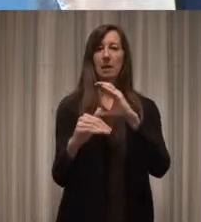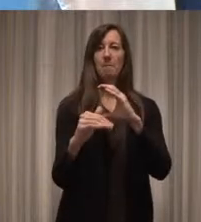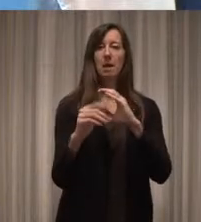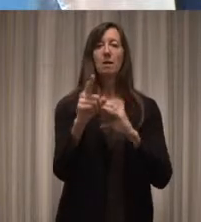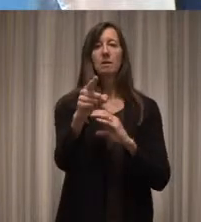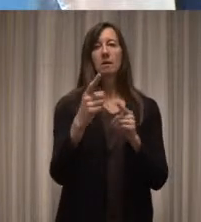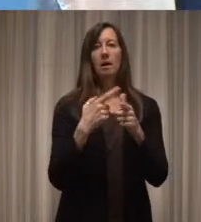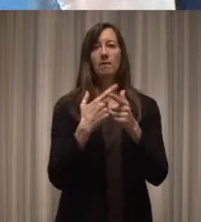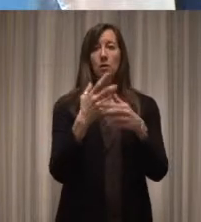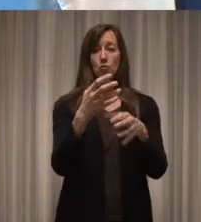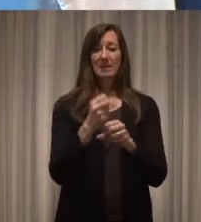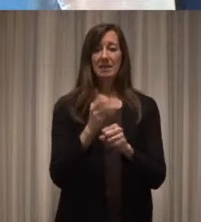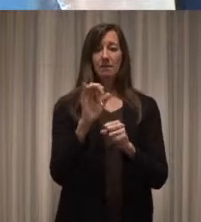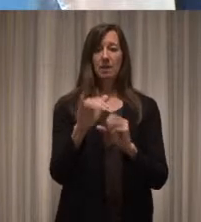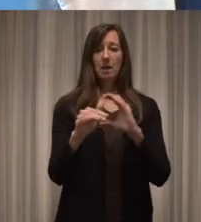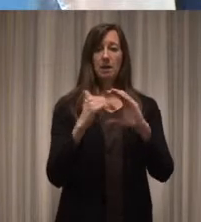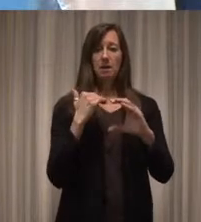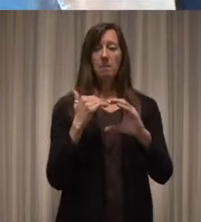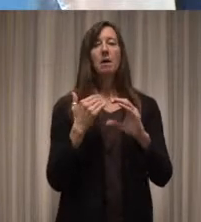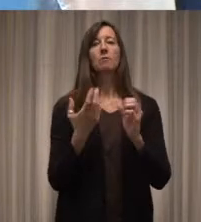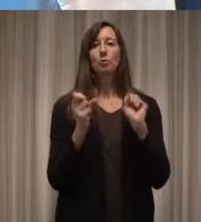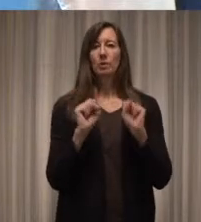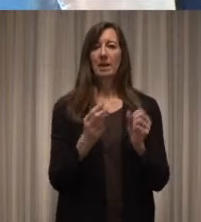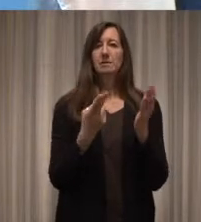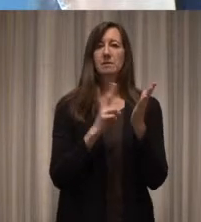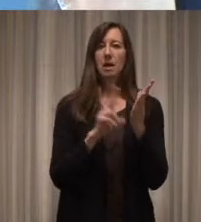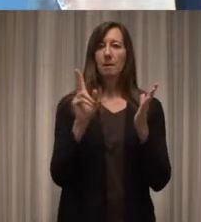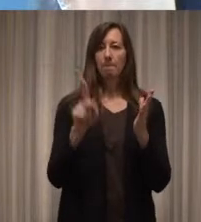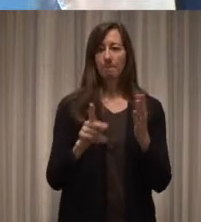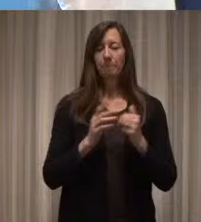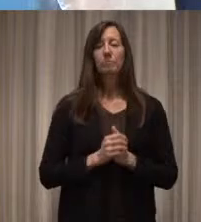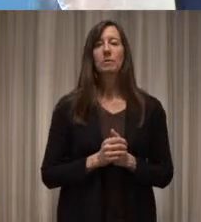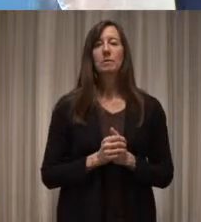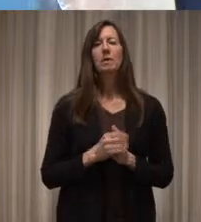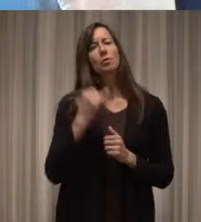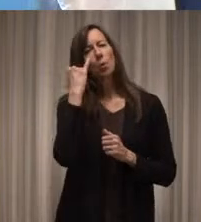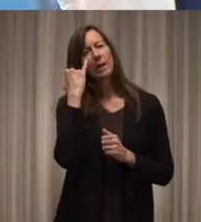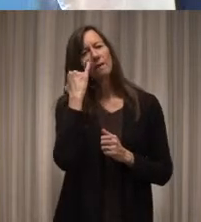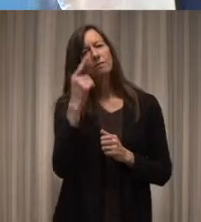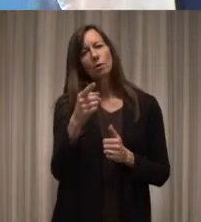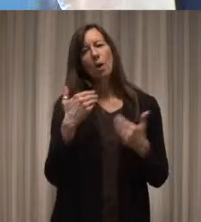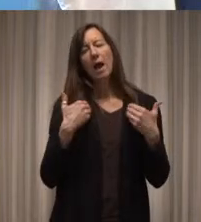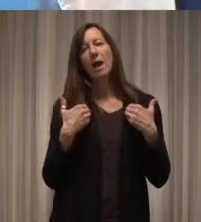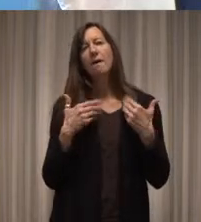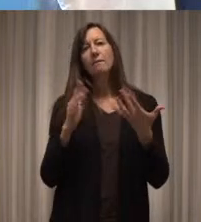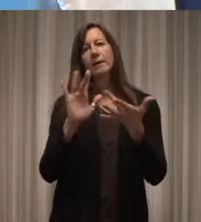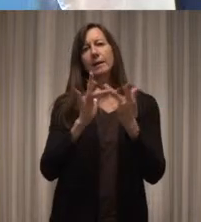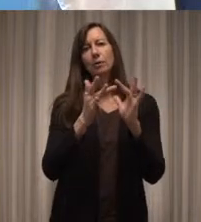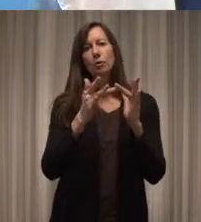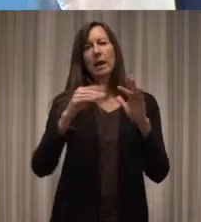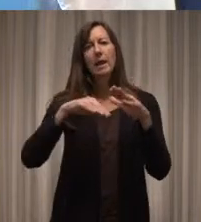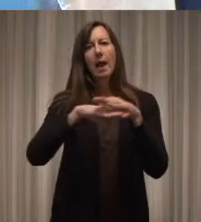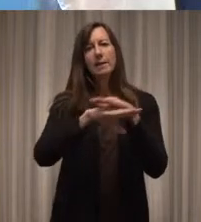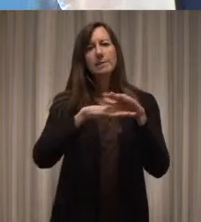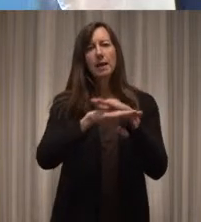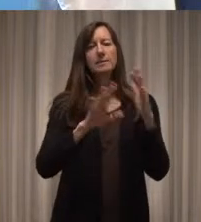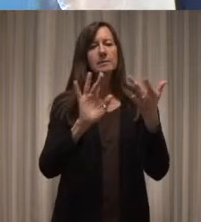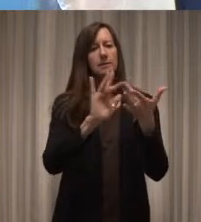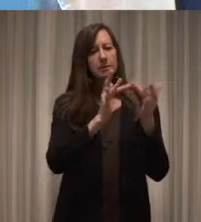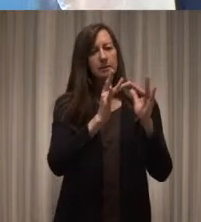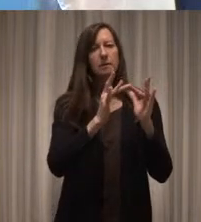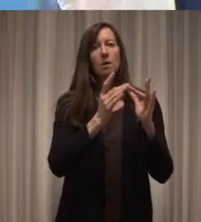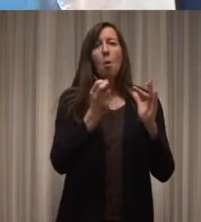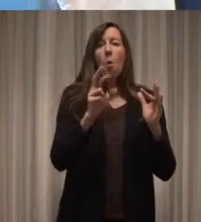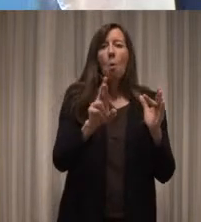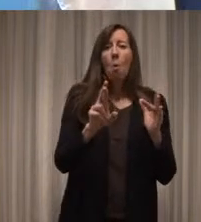That is the easiest way to do it. If you have internet access and you're able to go to the website, or you have a loved one or a friend